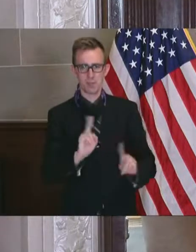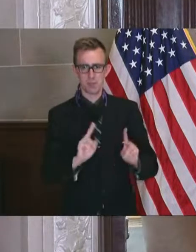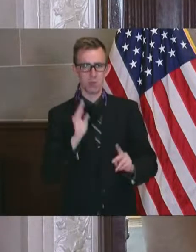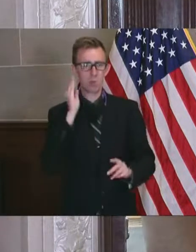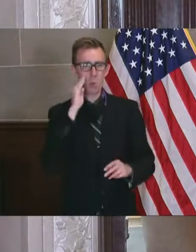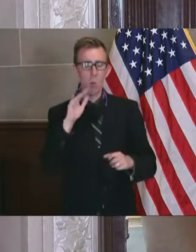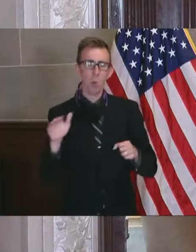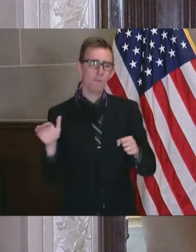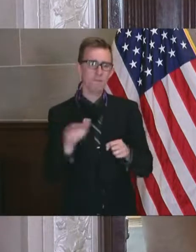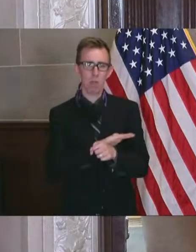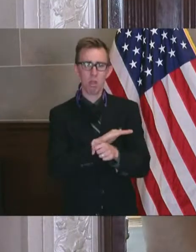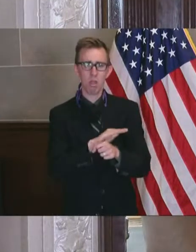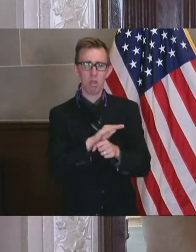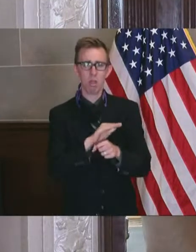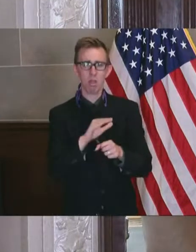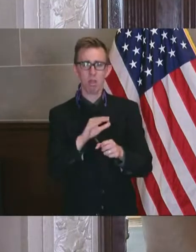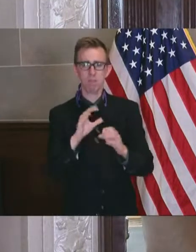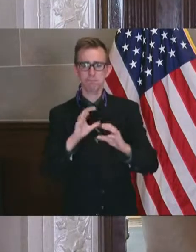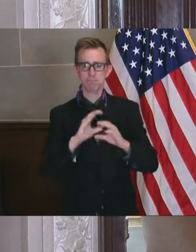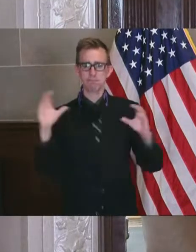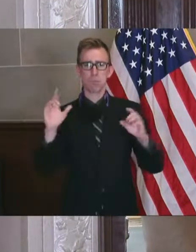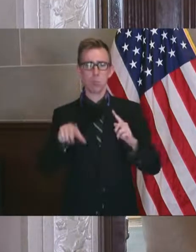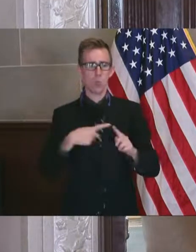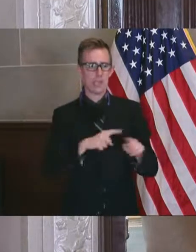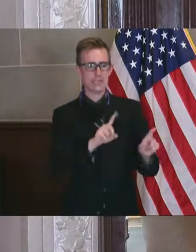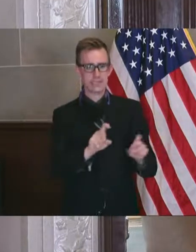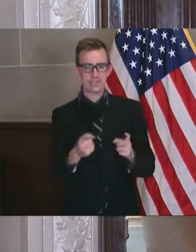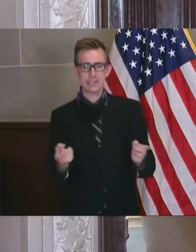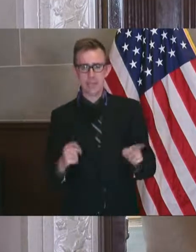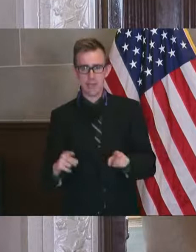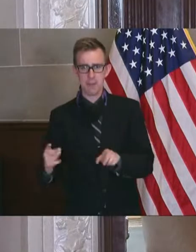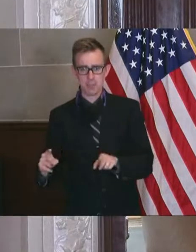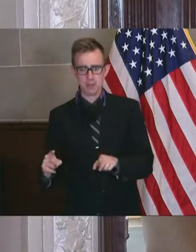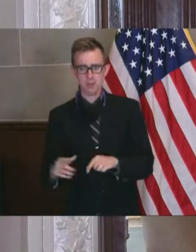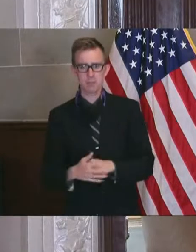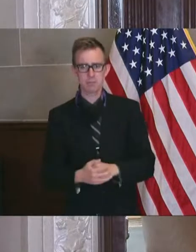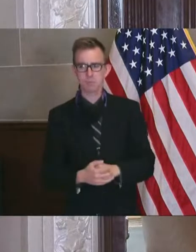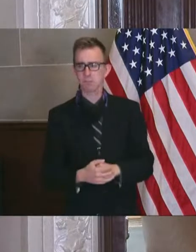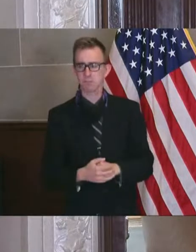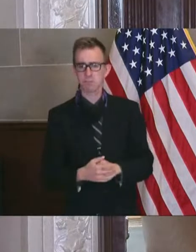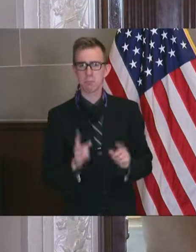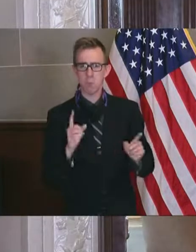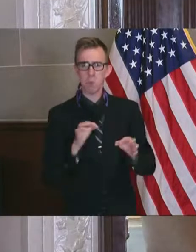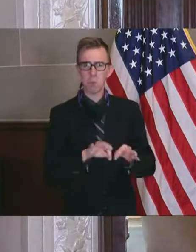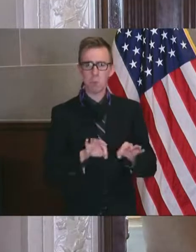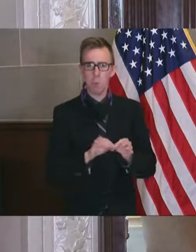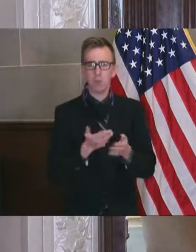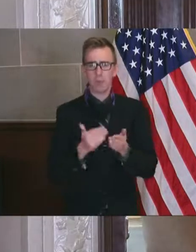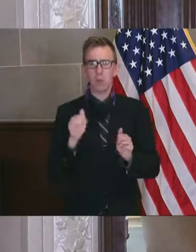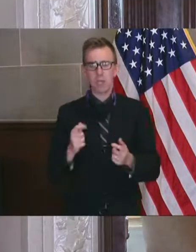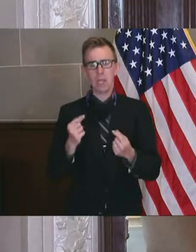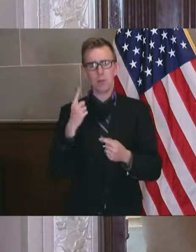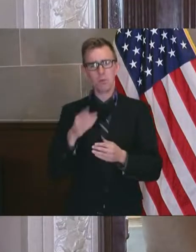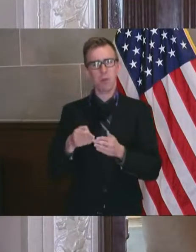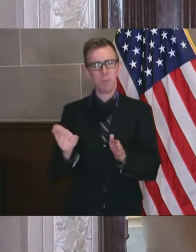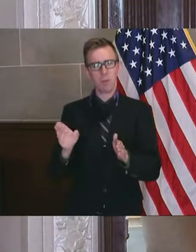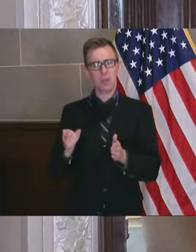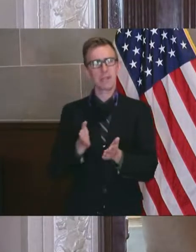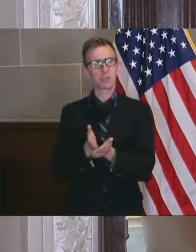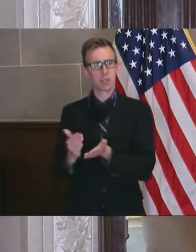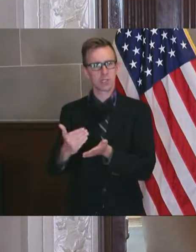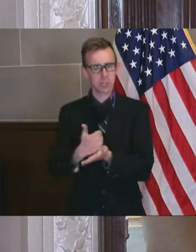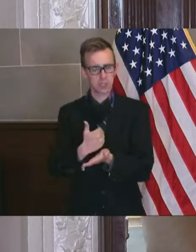the full picture of when tests happen? I think when one of the most cases are important things reported? we can do for the public is to be